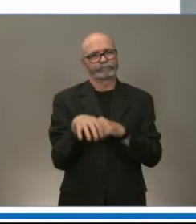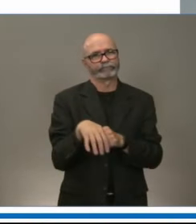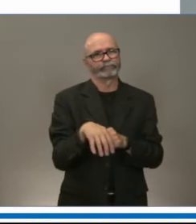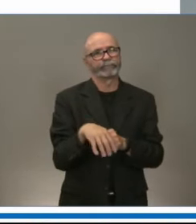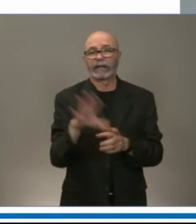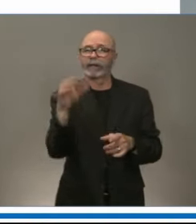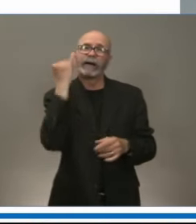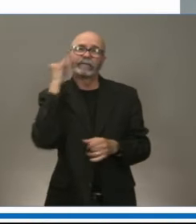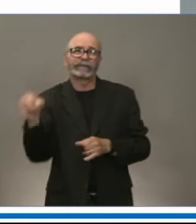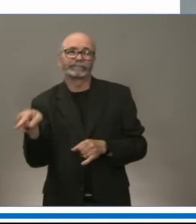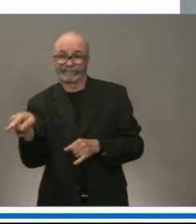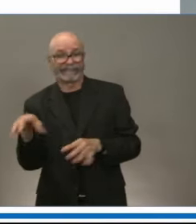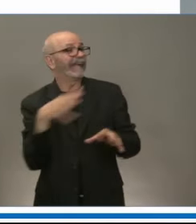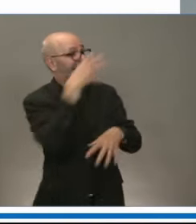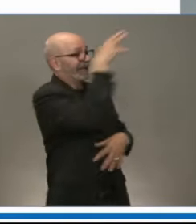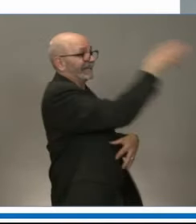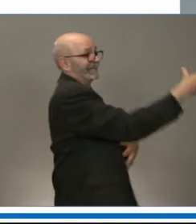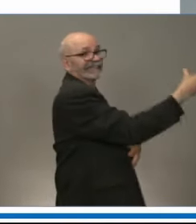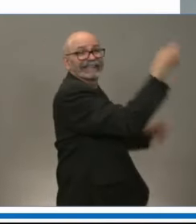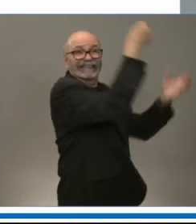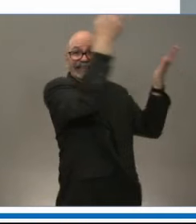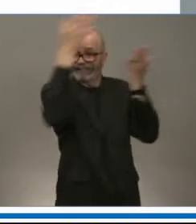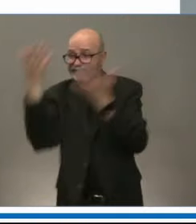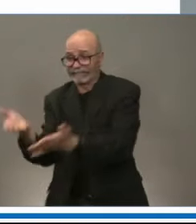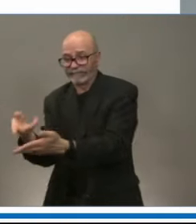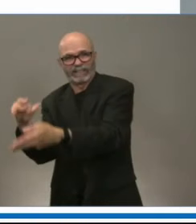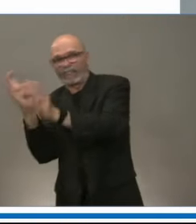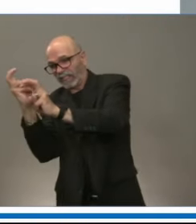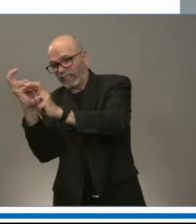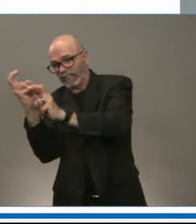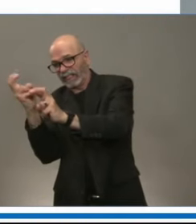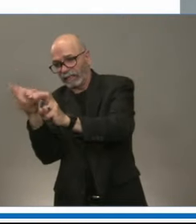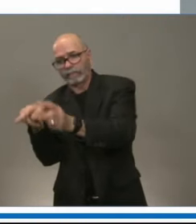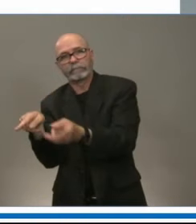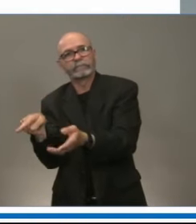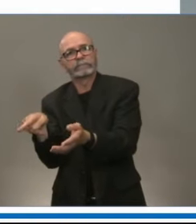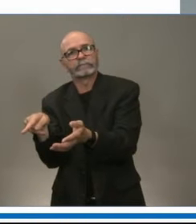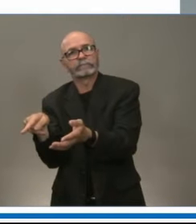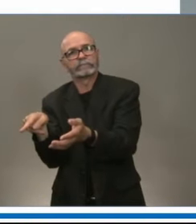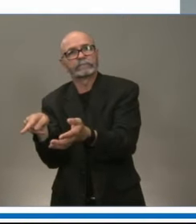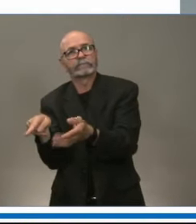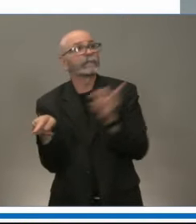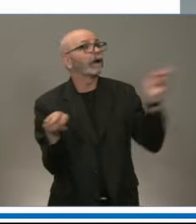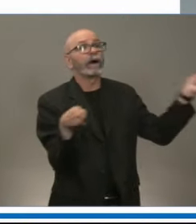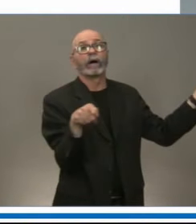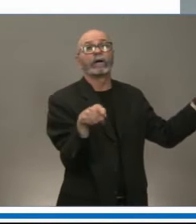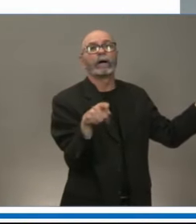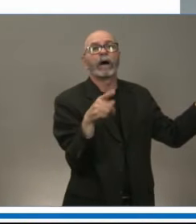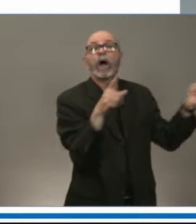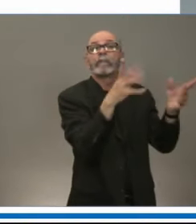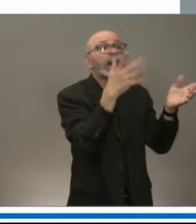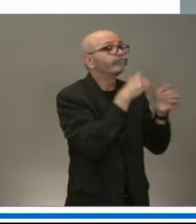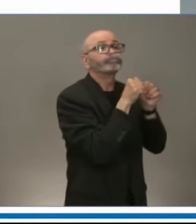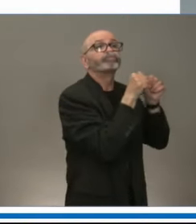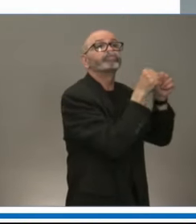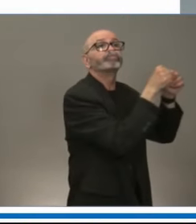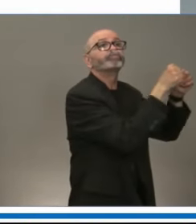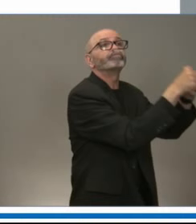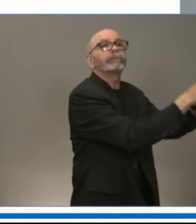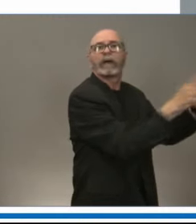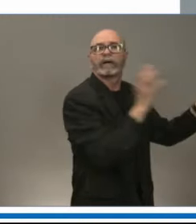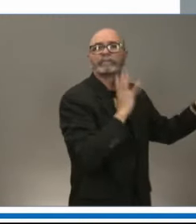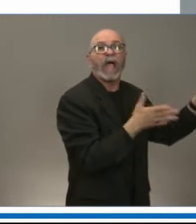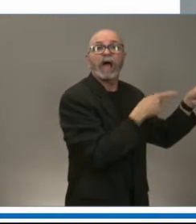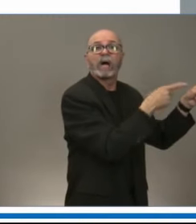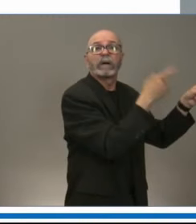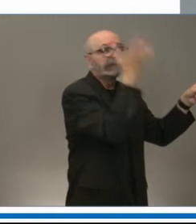sick, long-term care facilities, we're supporting them to make sure as much as possible the residents who become ill can be